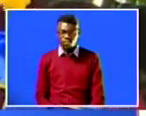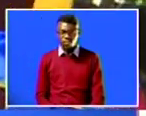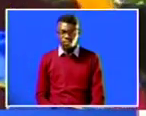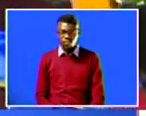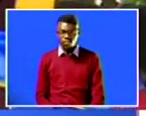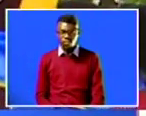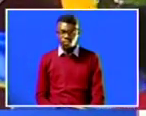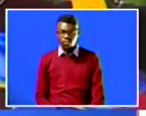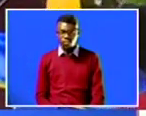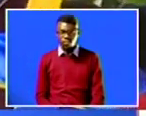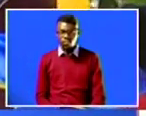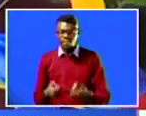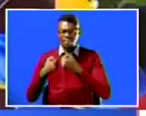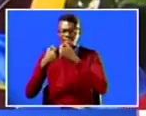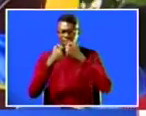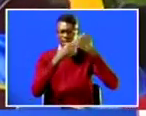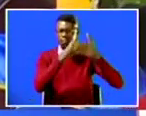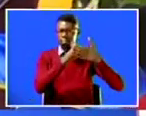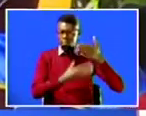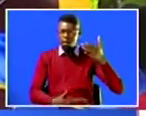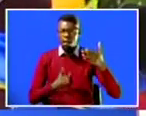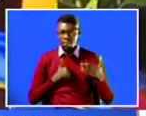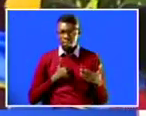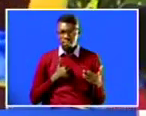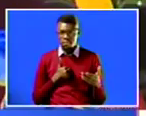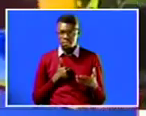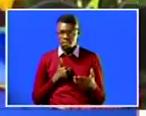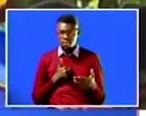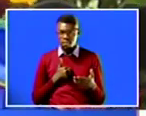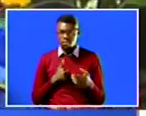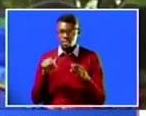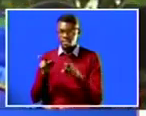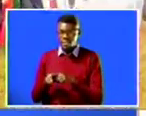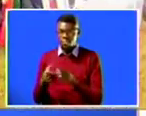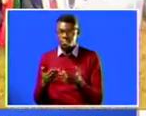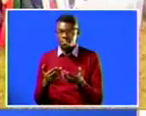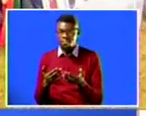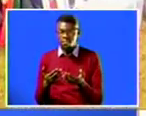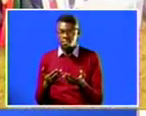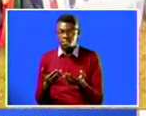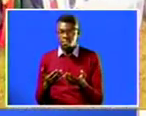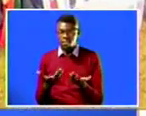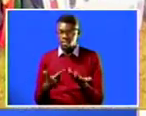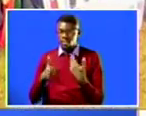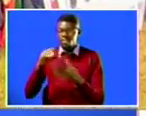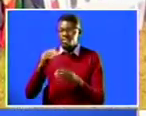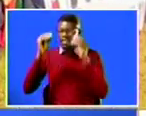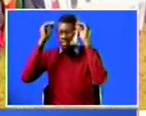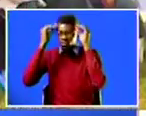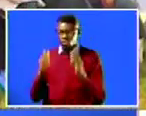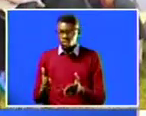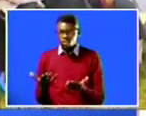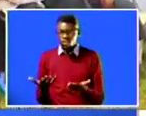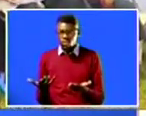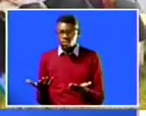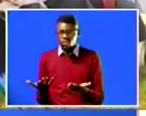with strenuous challenges. Having to accommodate government-sponsored students at such a